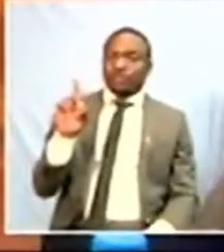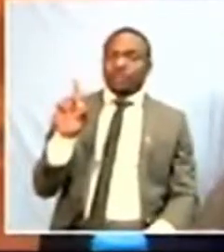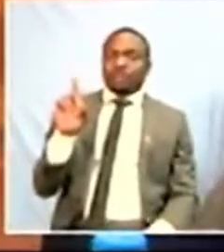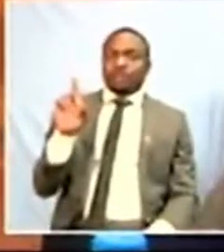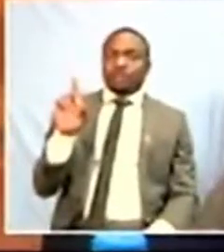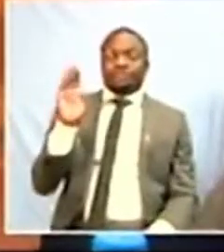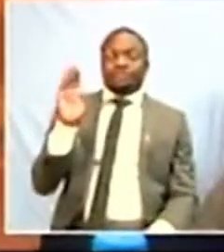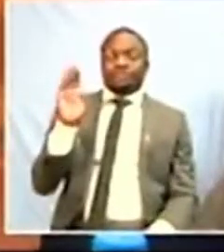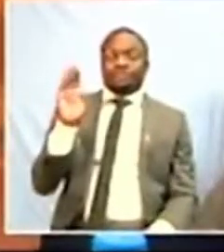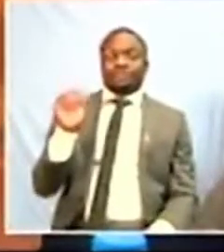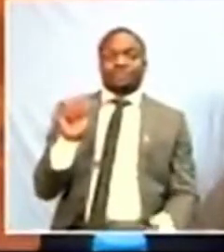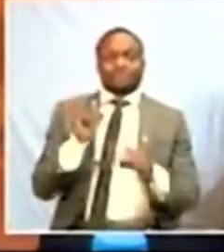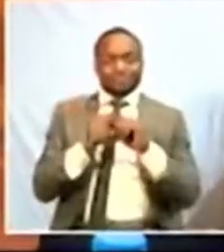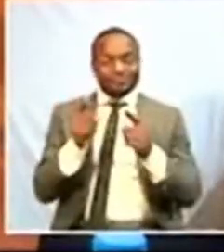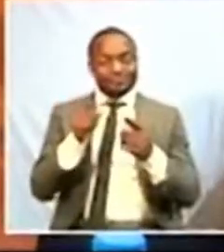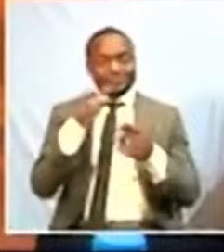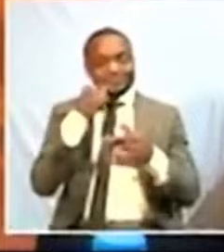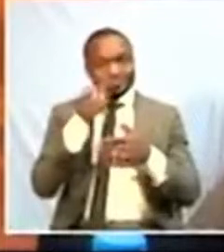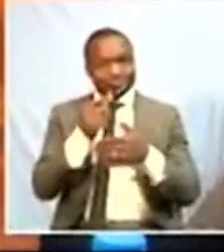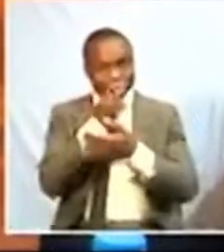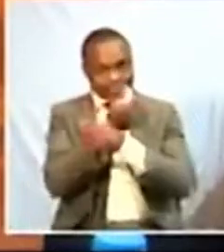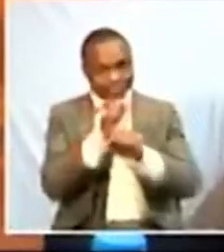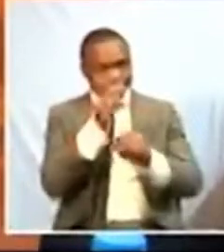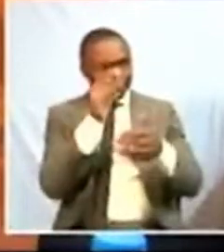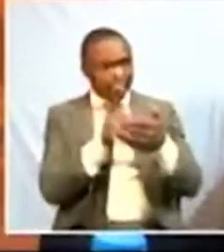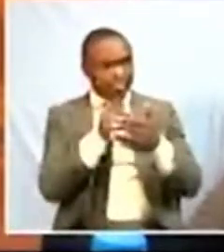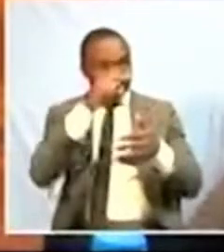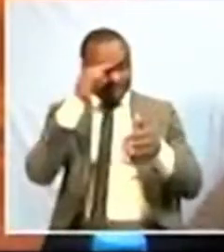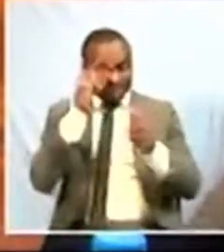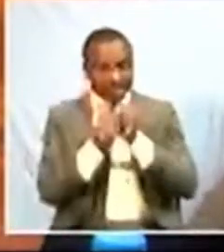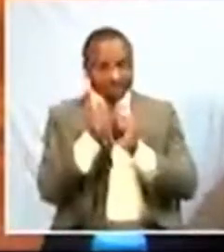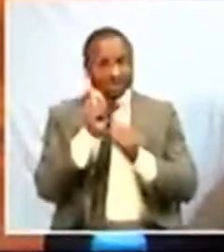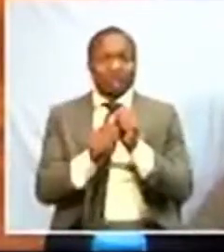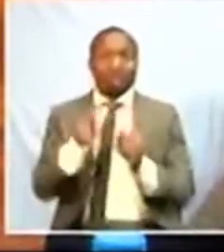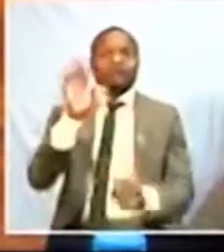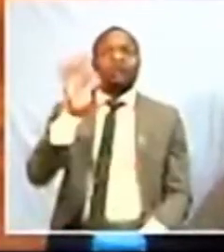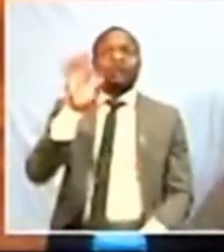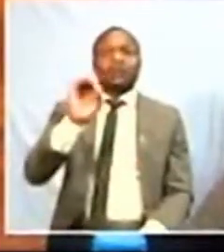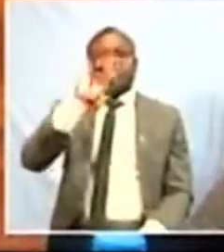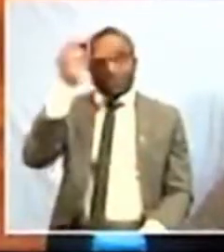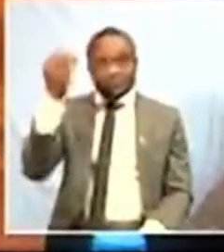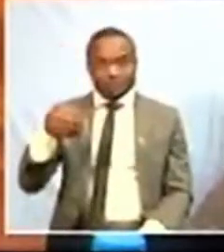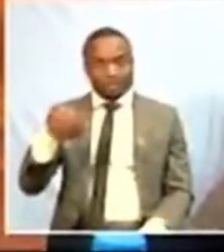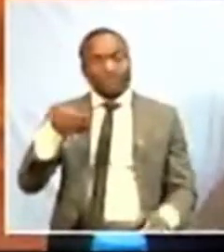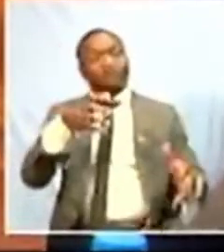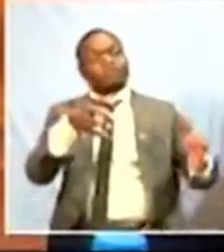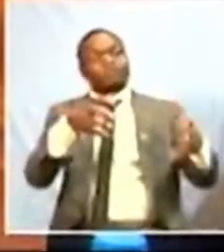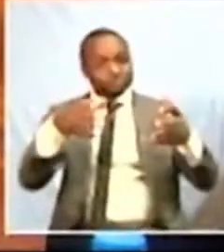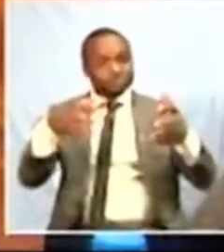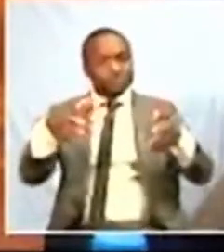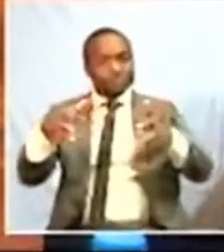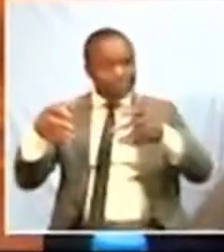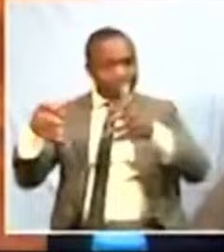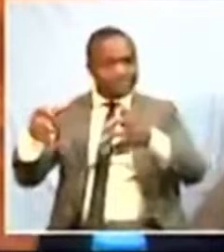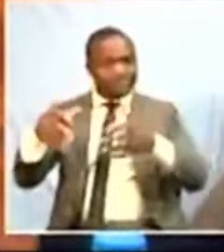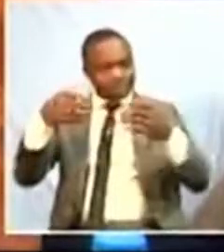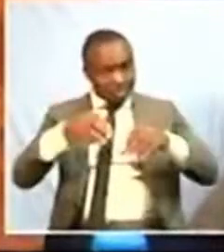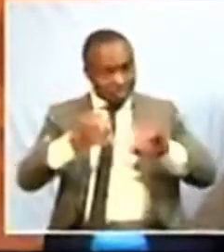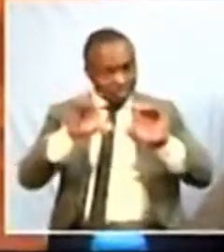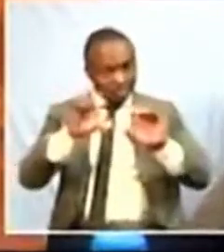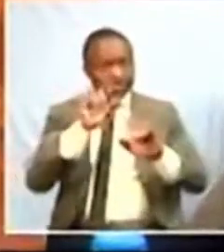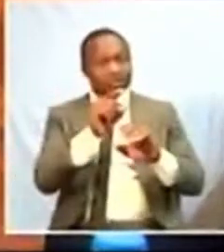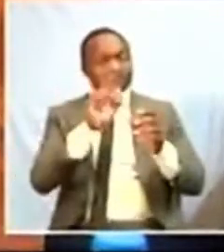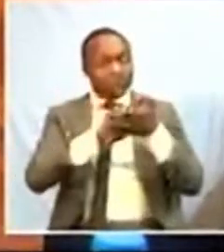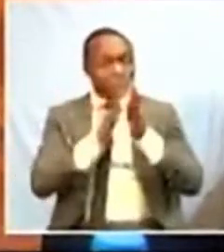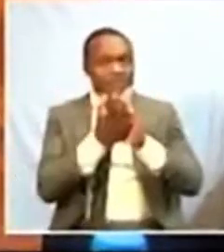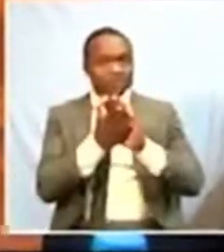to cure this was that because 90% were warping, and continually they were